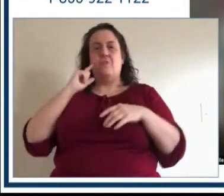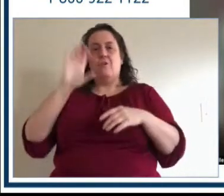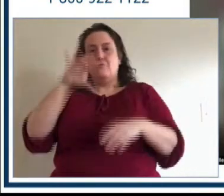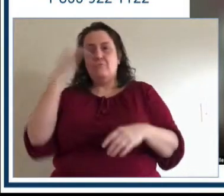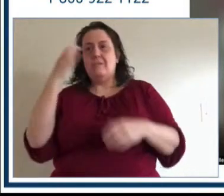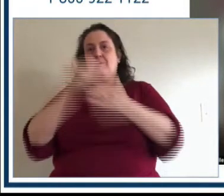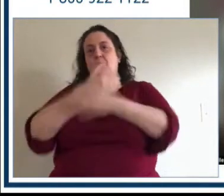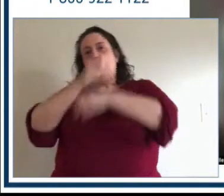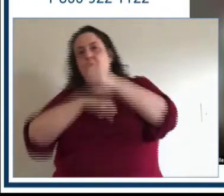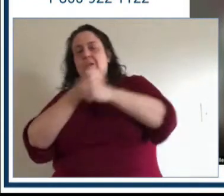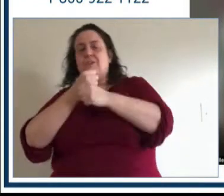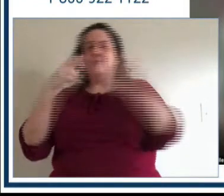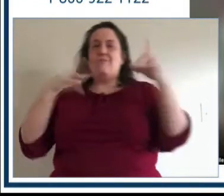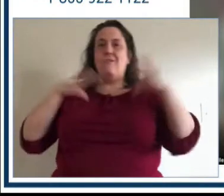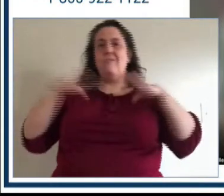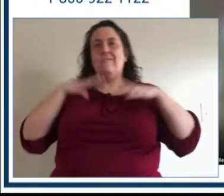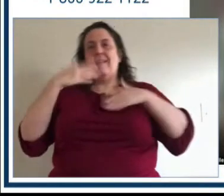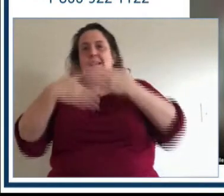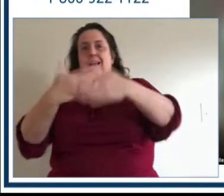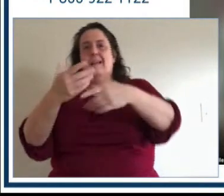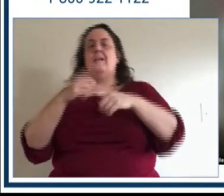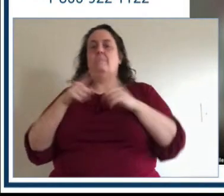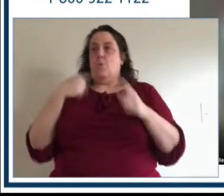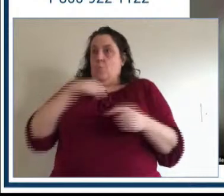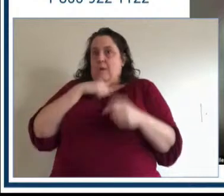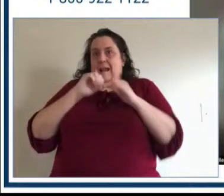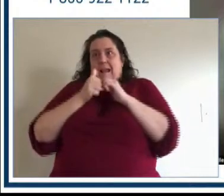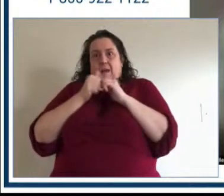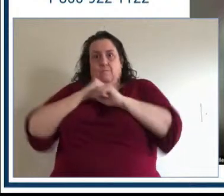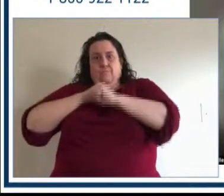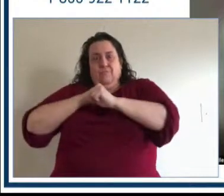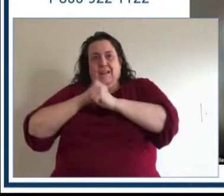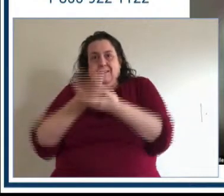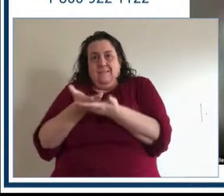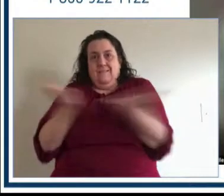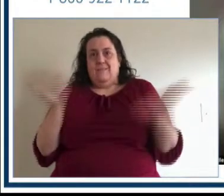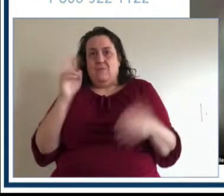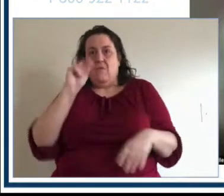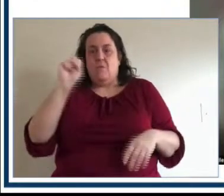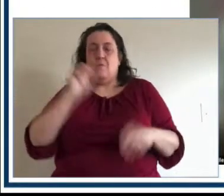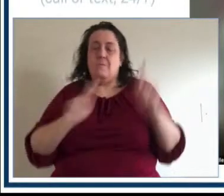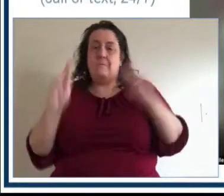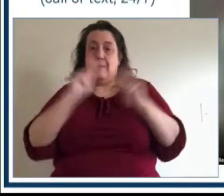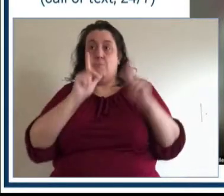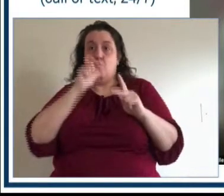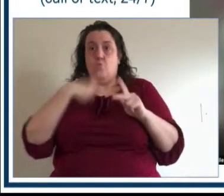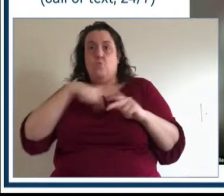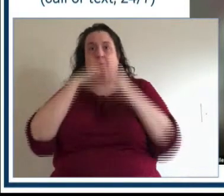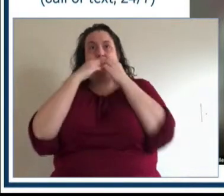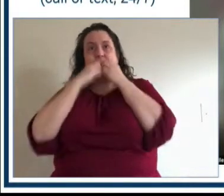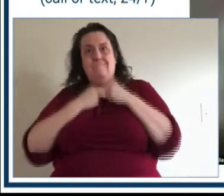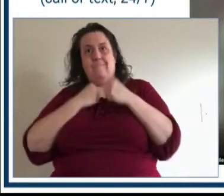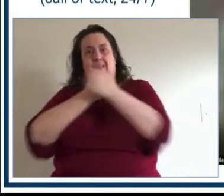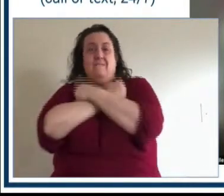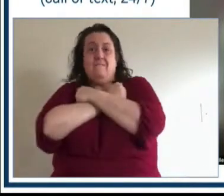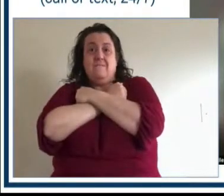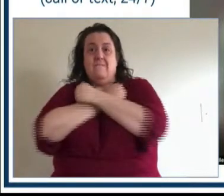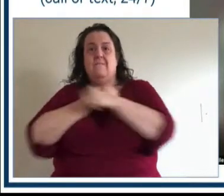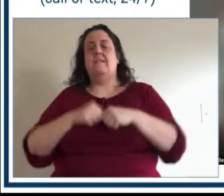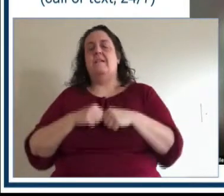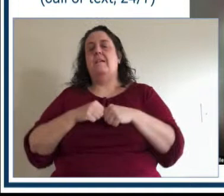our community, and the province that we love. A key action is testing. Anyone who has